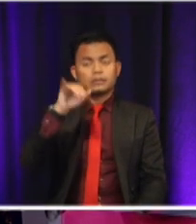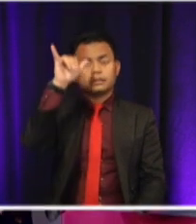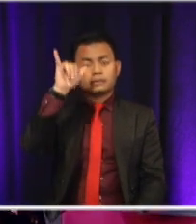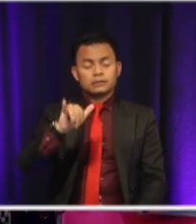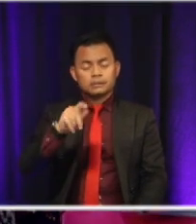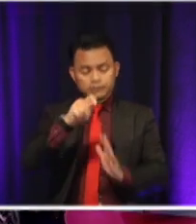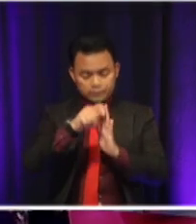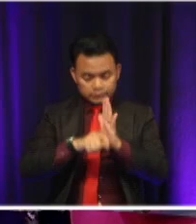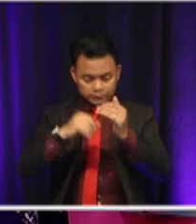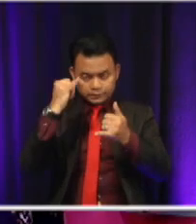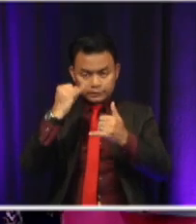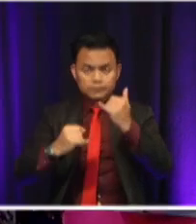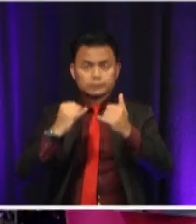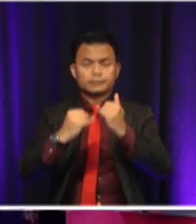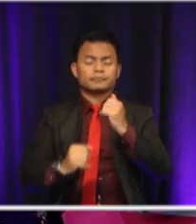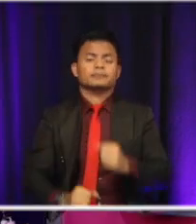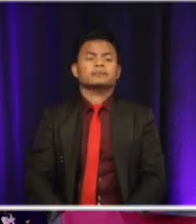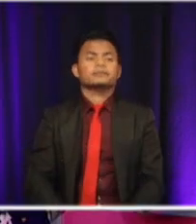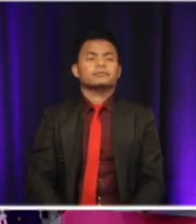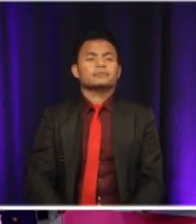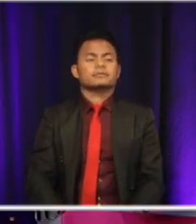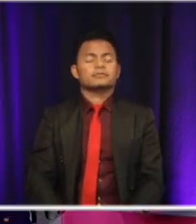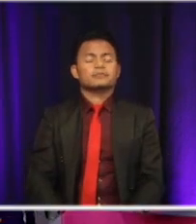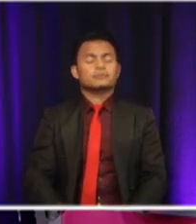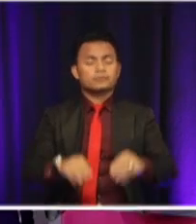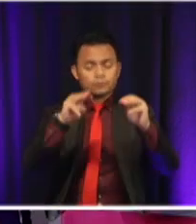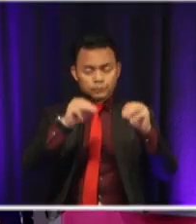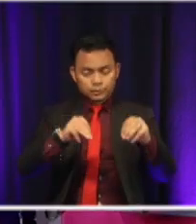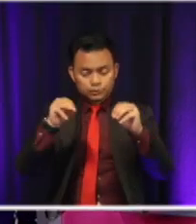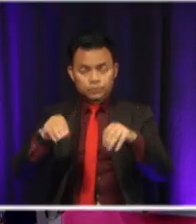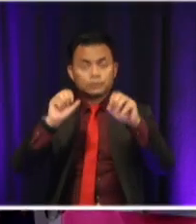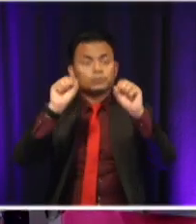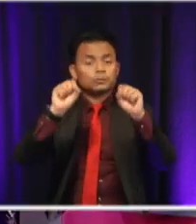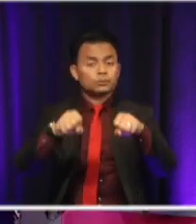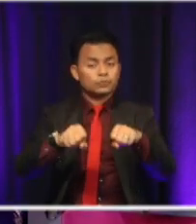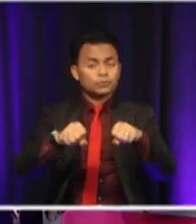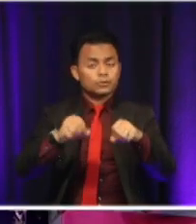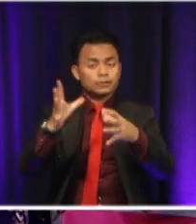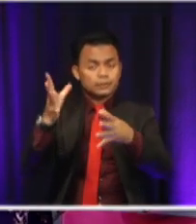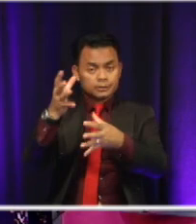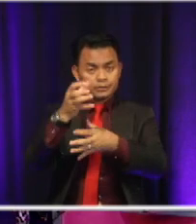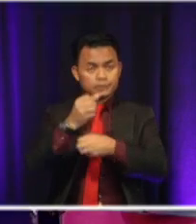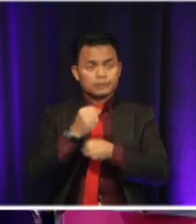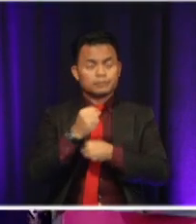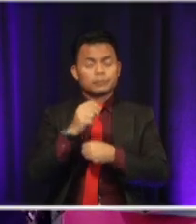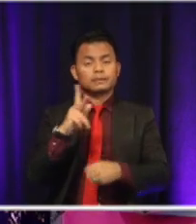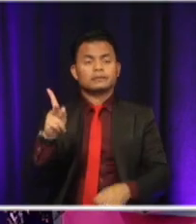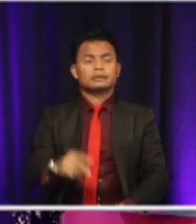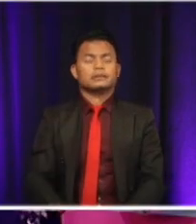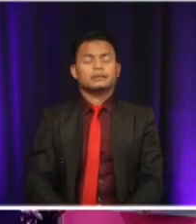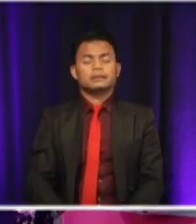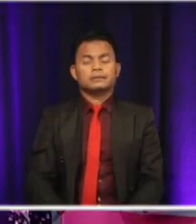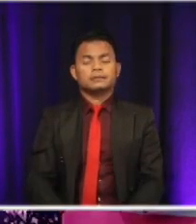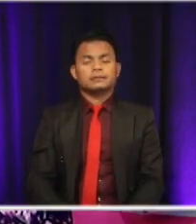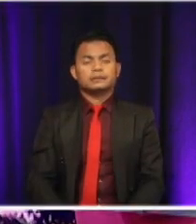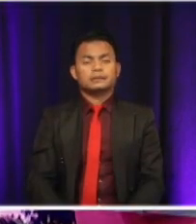is merely a guideline. There could be candidates out there who feel that they would like to attempt or